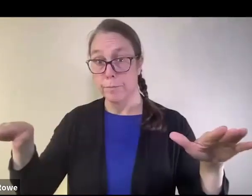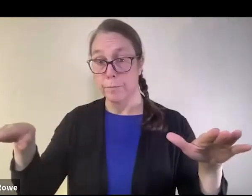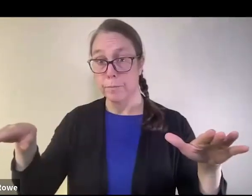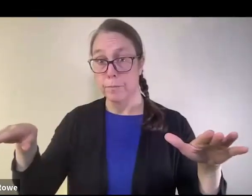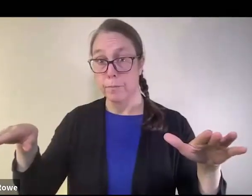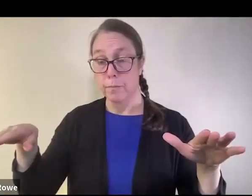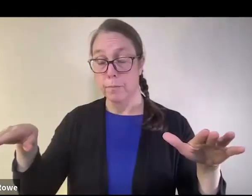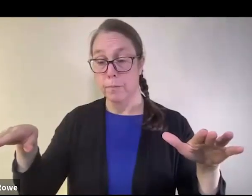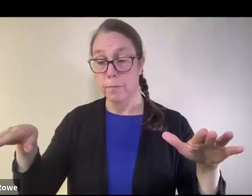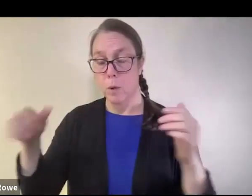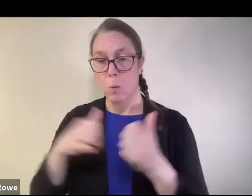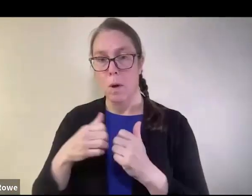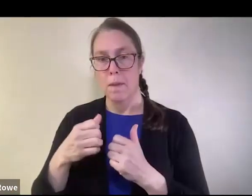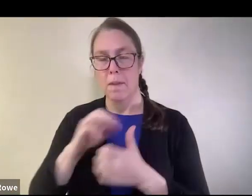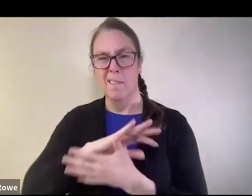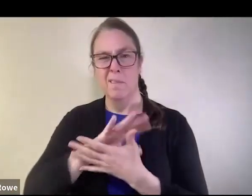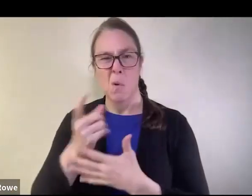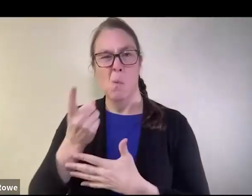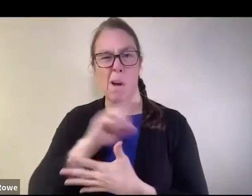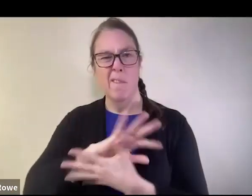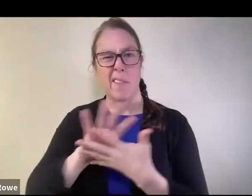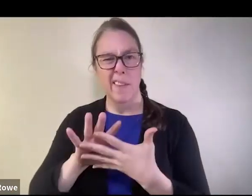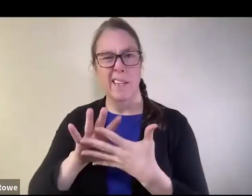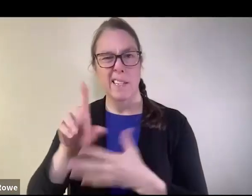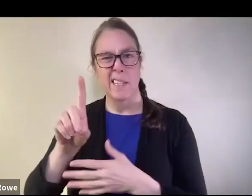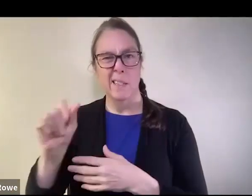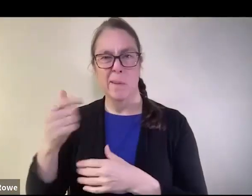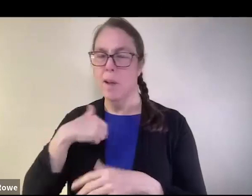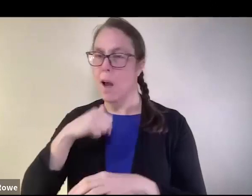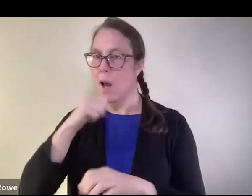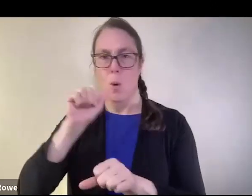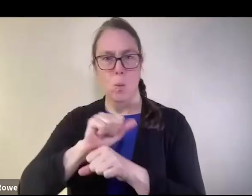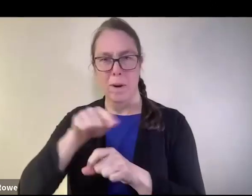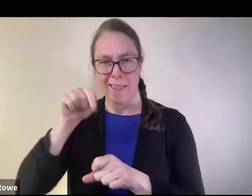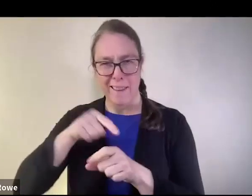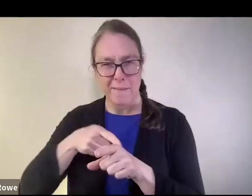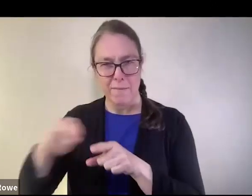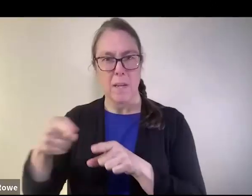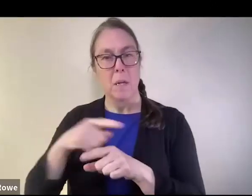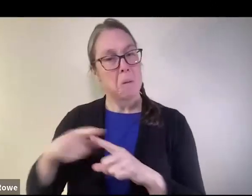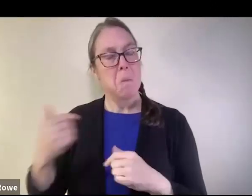of these disabilities. I don't work in this area, but I know of some